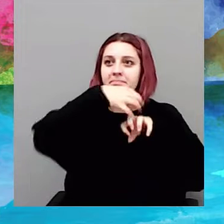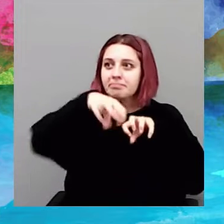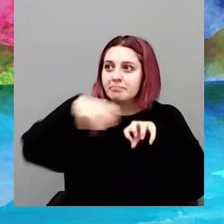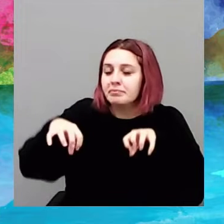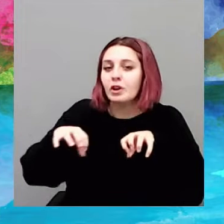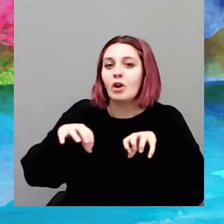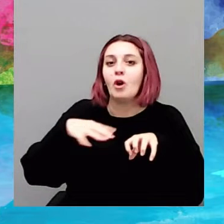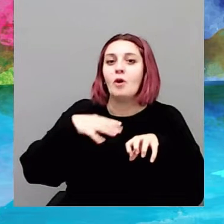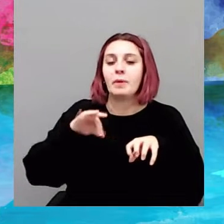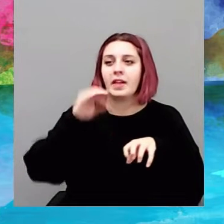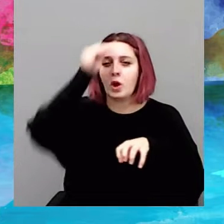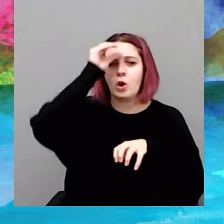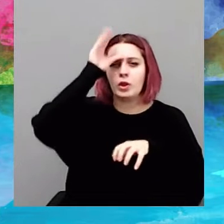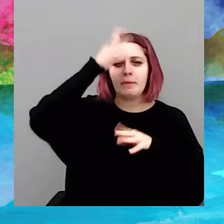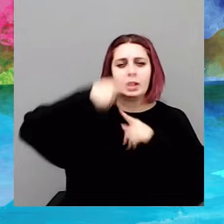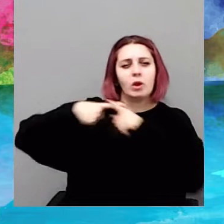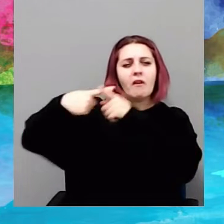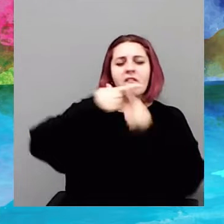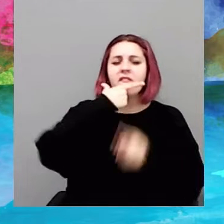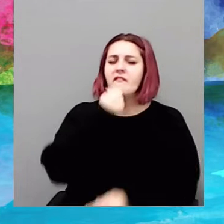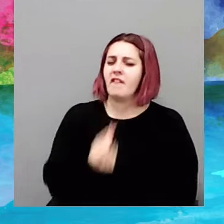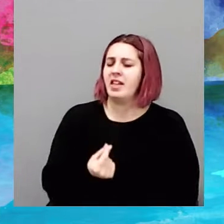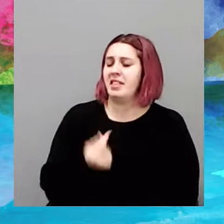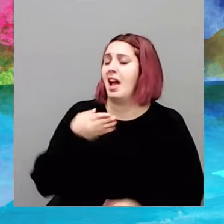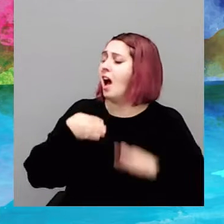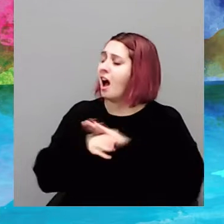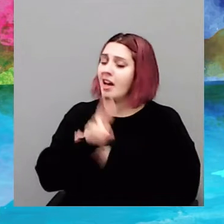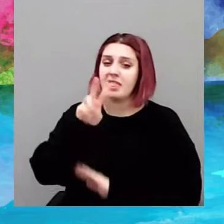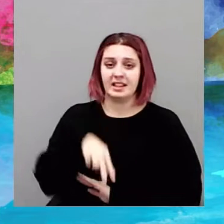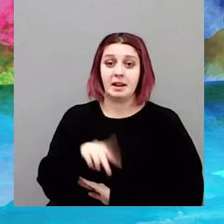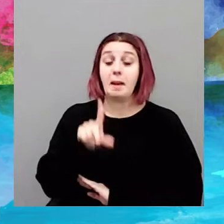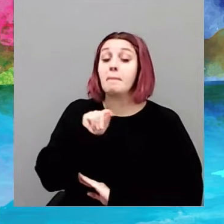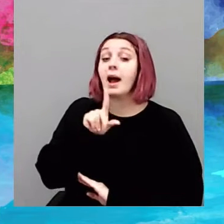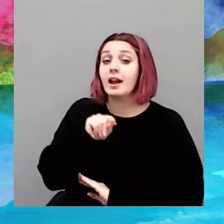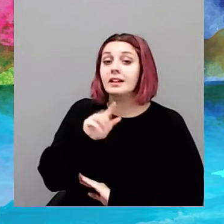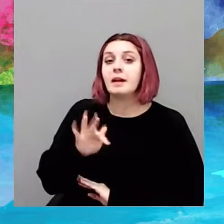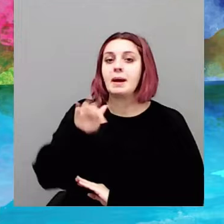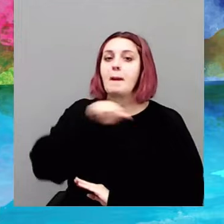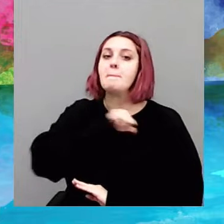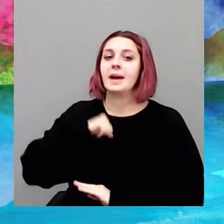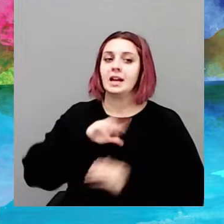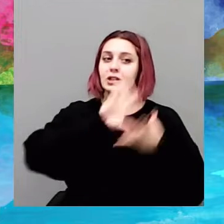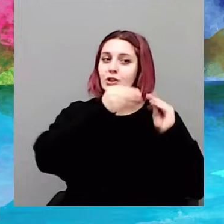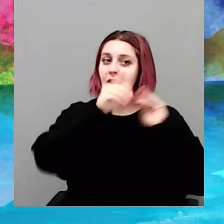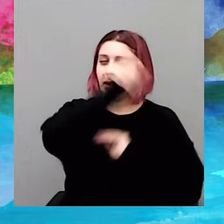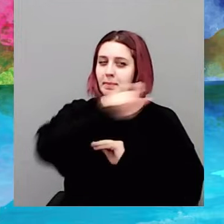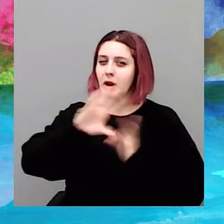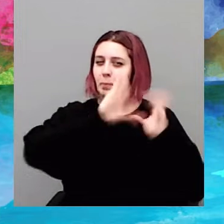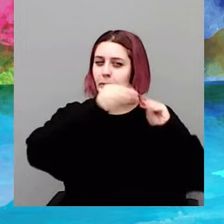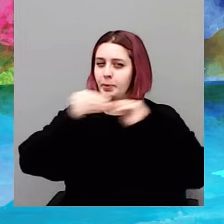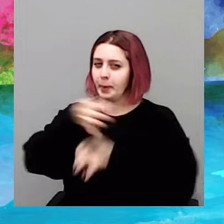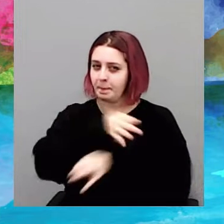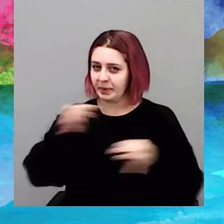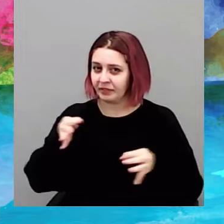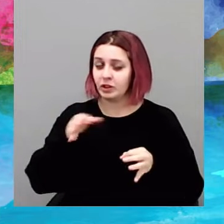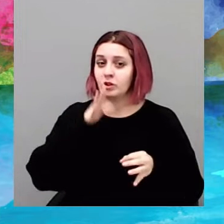that allows us to share knowledge very easily. It's flexible, it's cheap, and it can